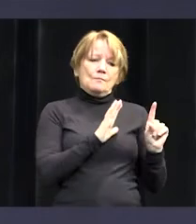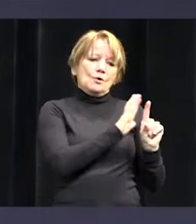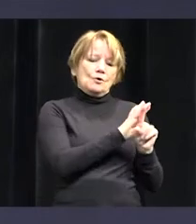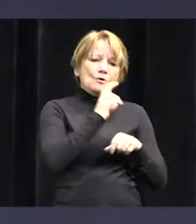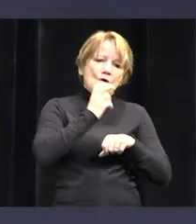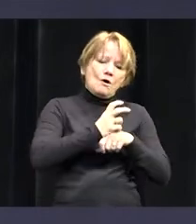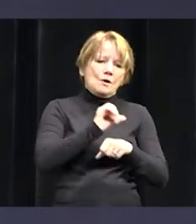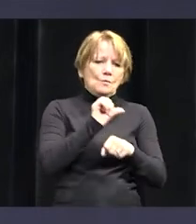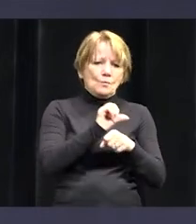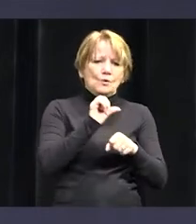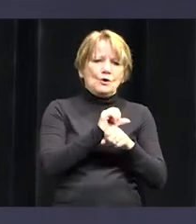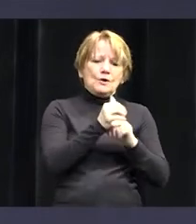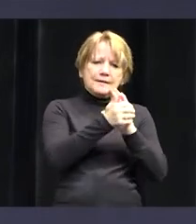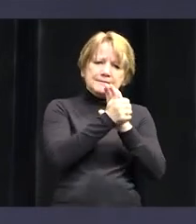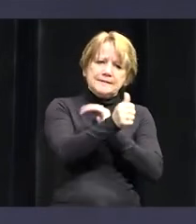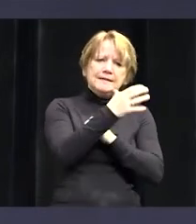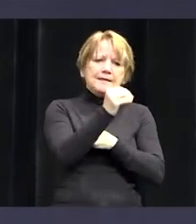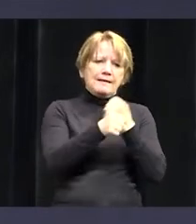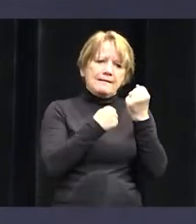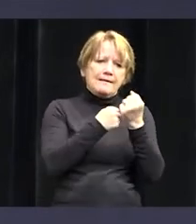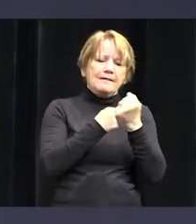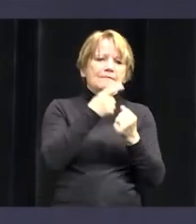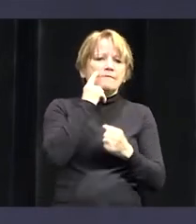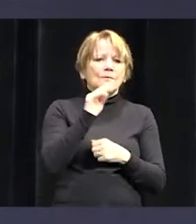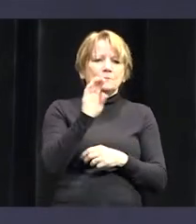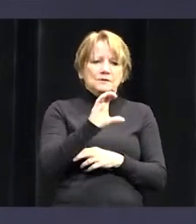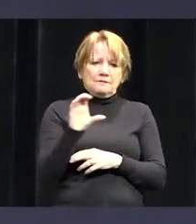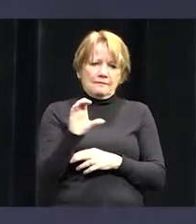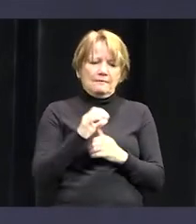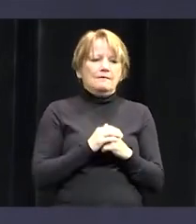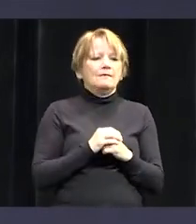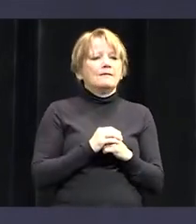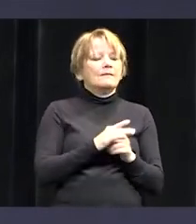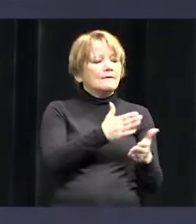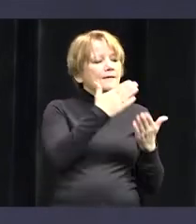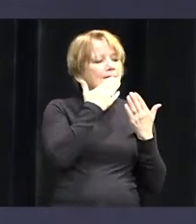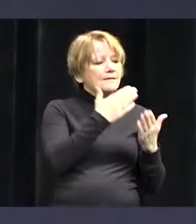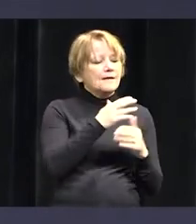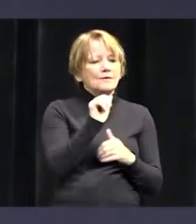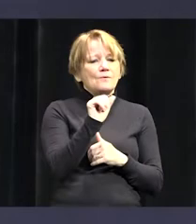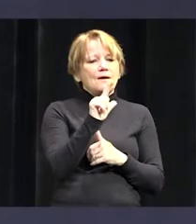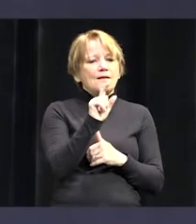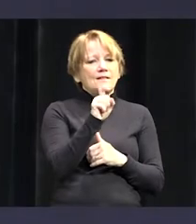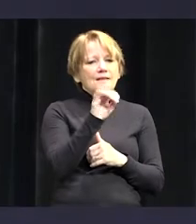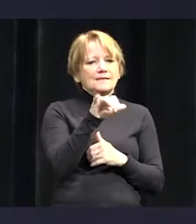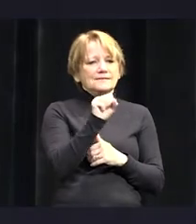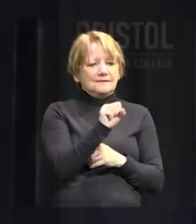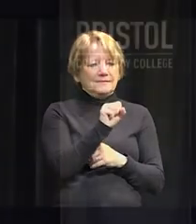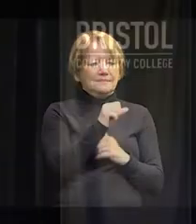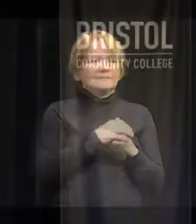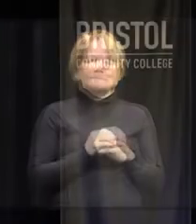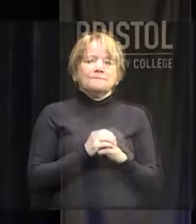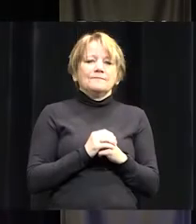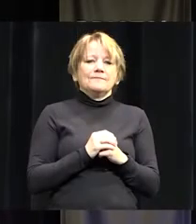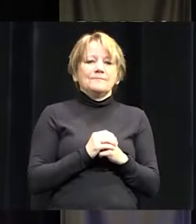work skill and advocacy for bristol community college thank you alexis